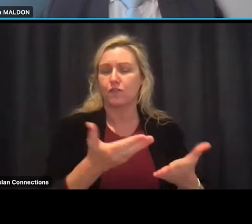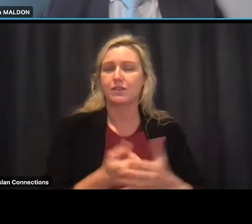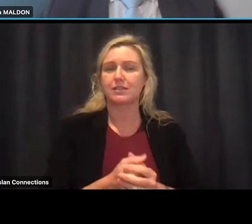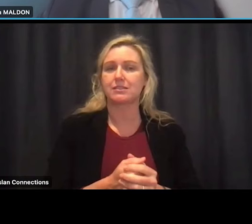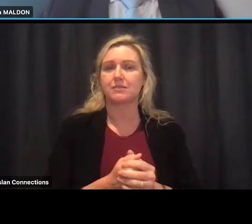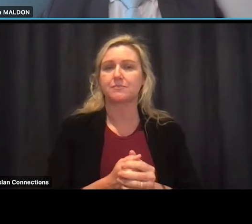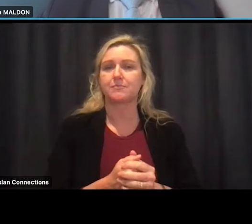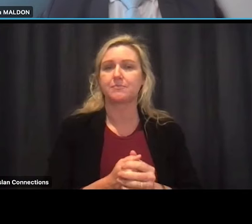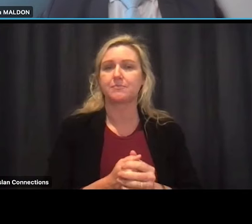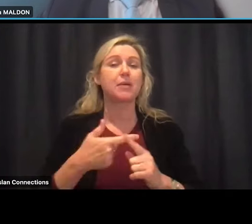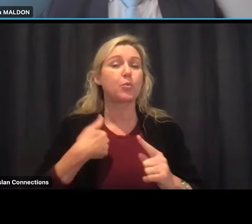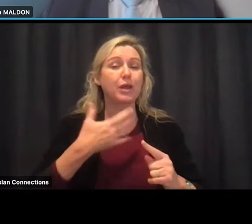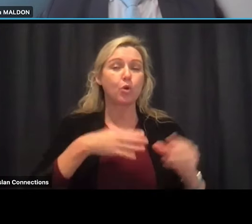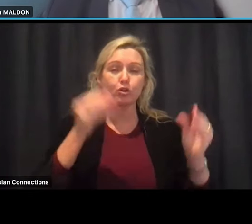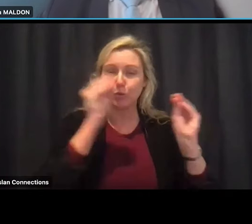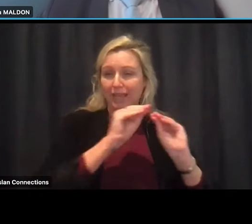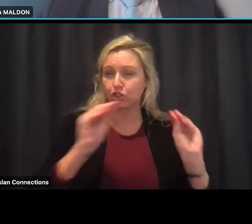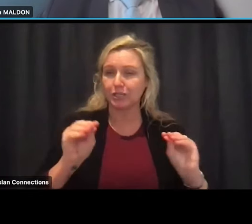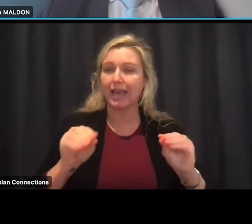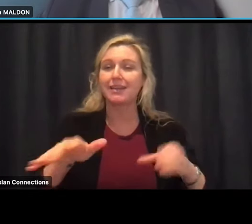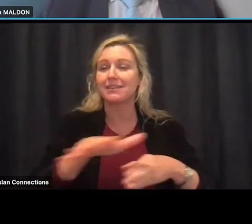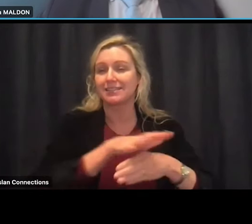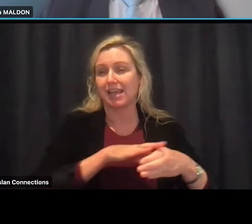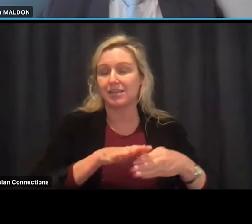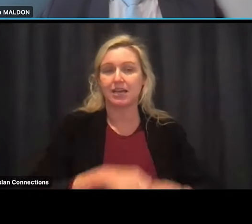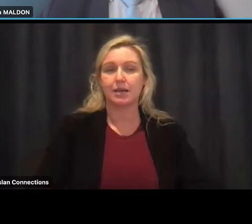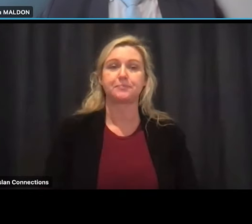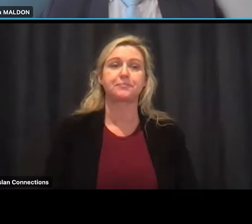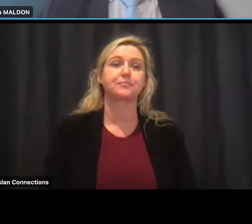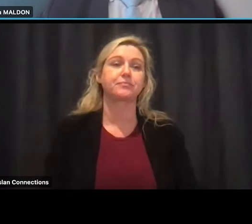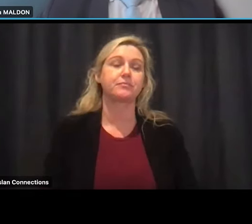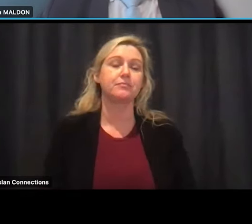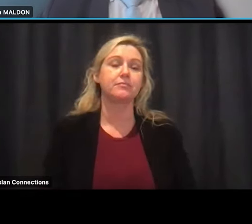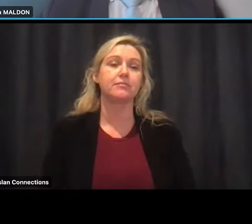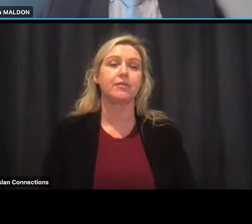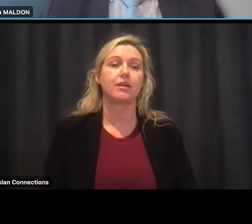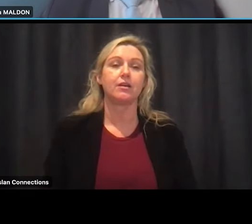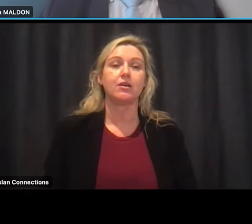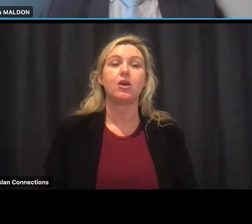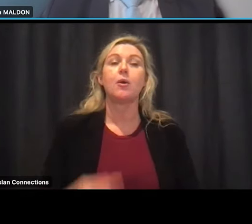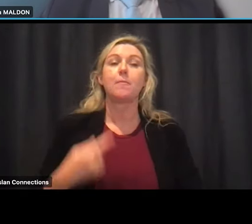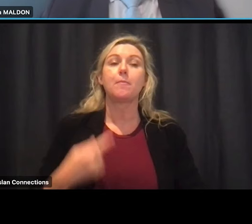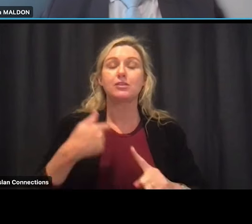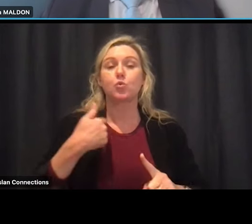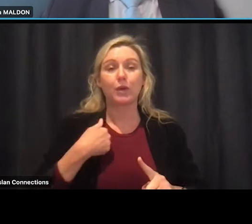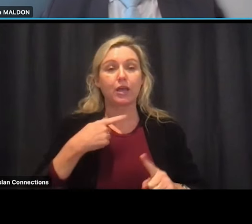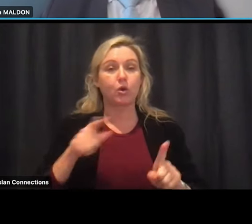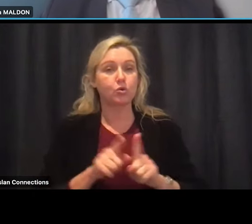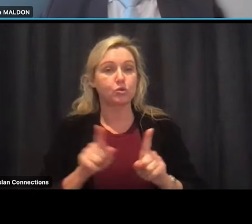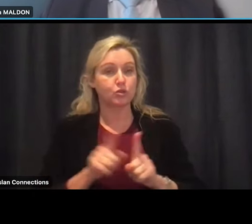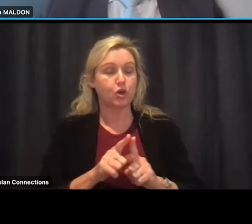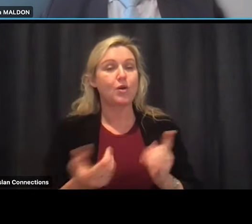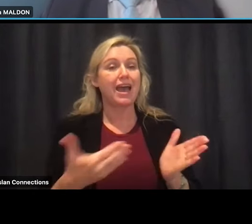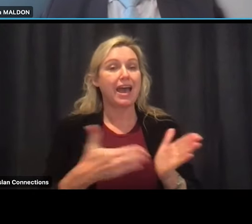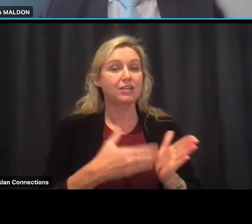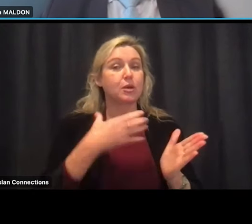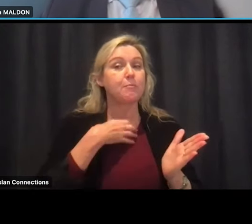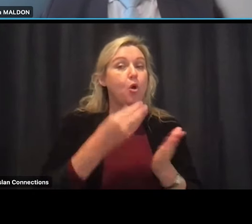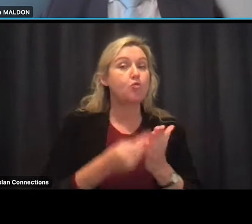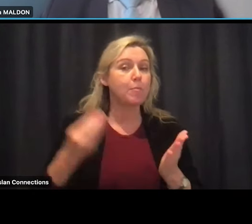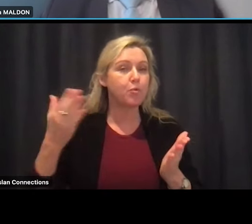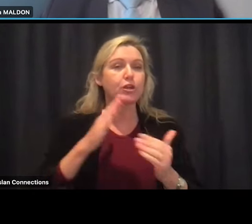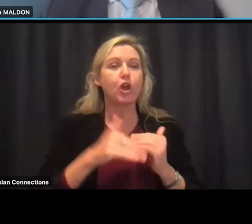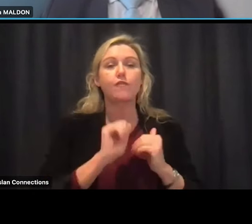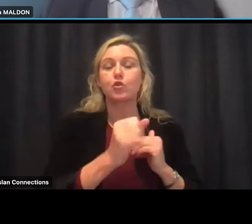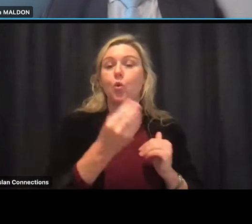sector education initiatives. And that's in addition to the strengthening of food and nutrition reporting, which I'm about to talk to you